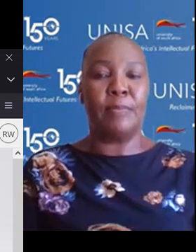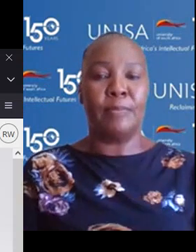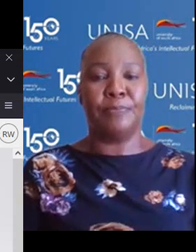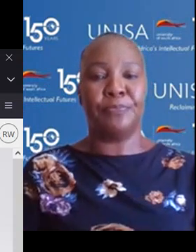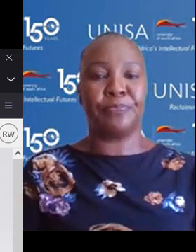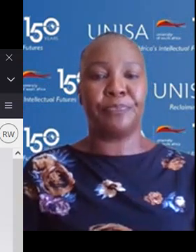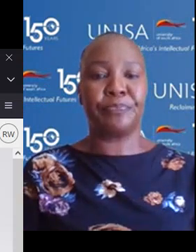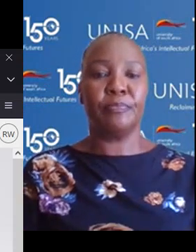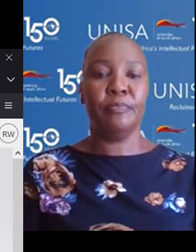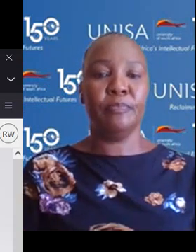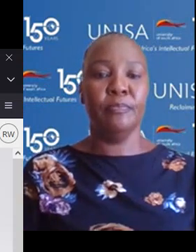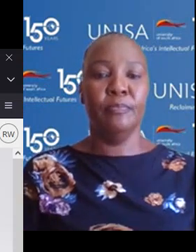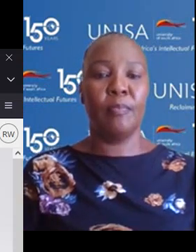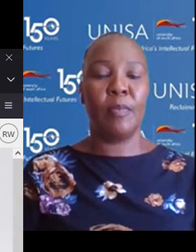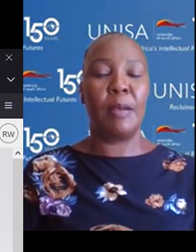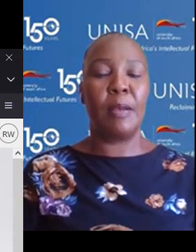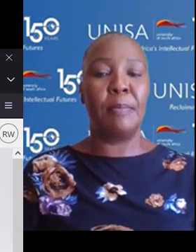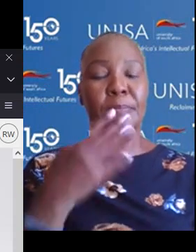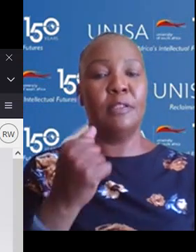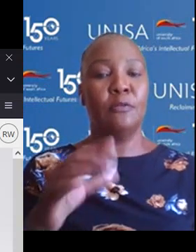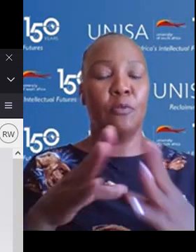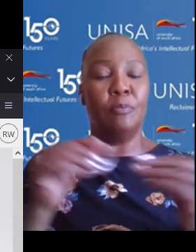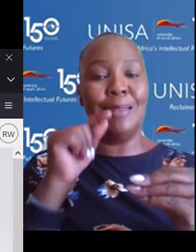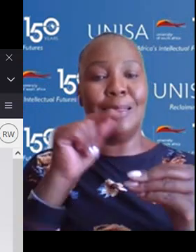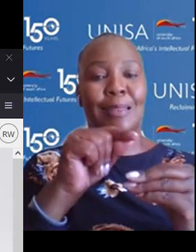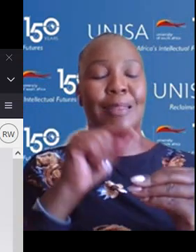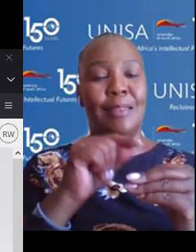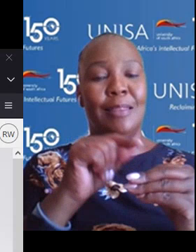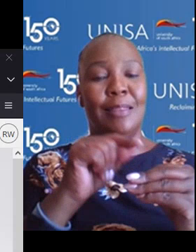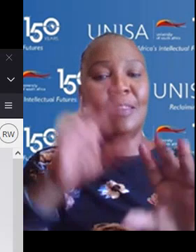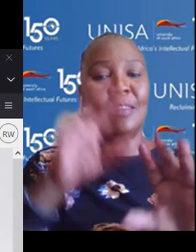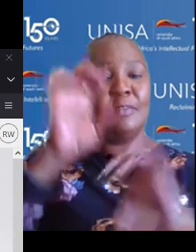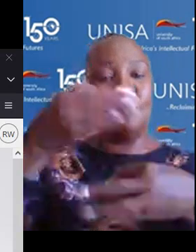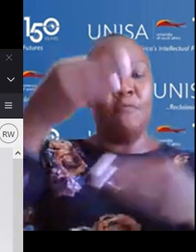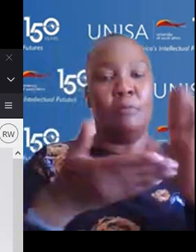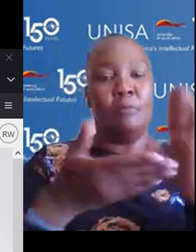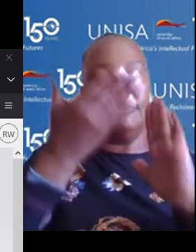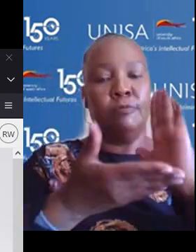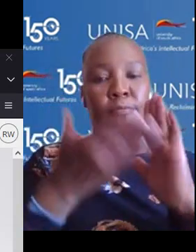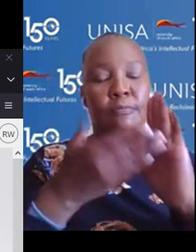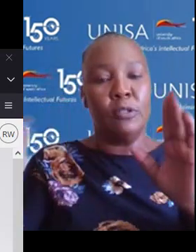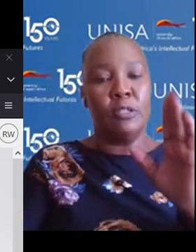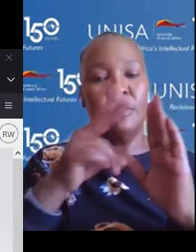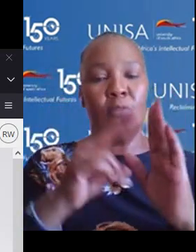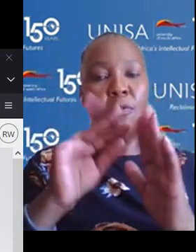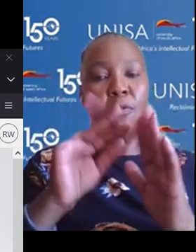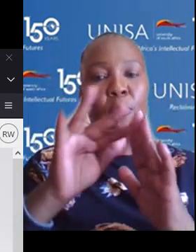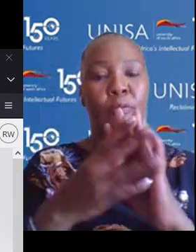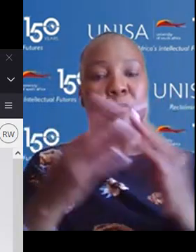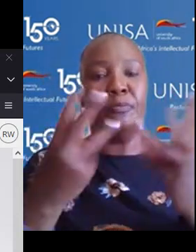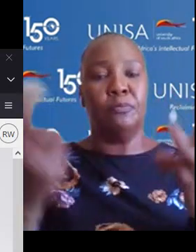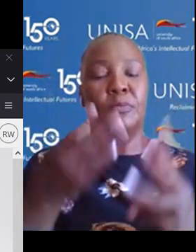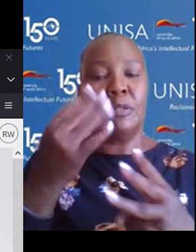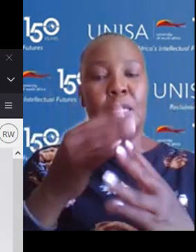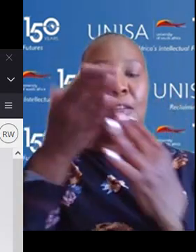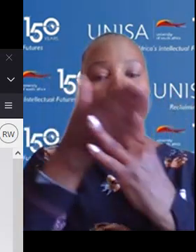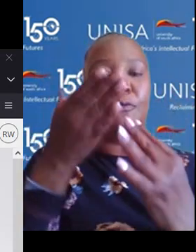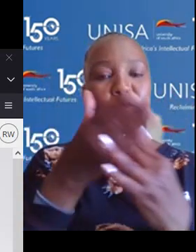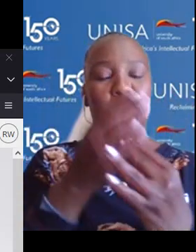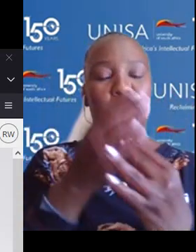So just please complete the survey that's on there at the moment, so we can just see that everybody is on this, has logged into the